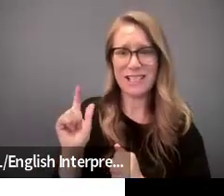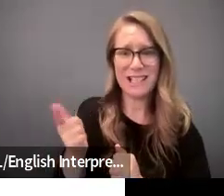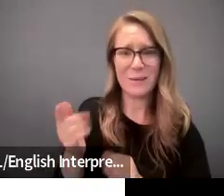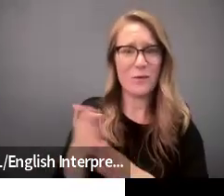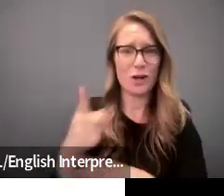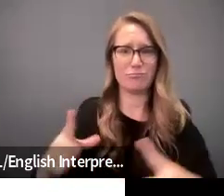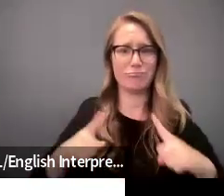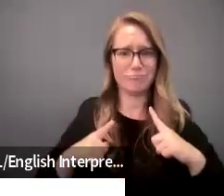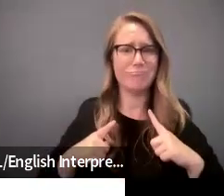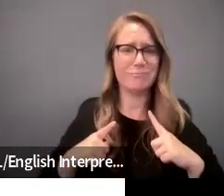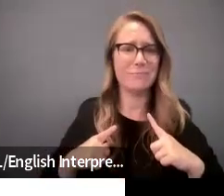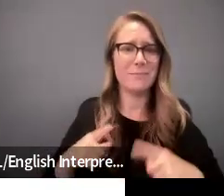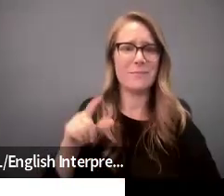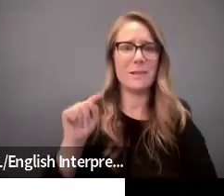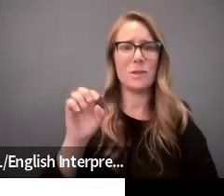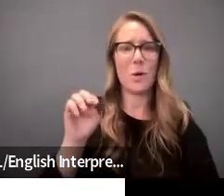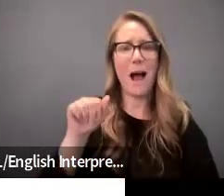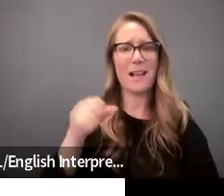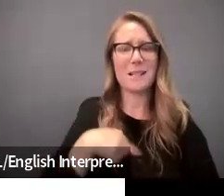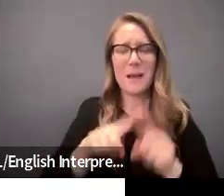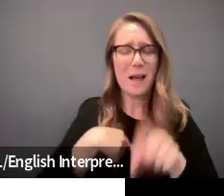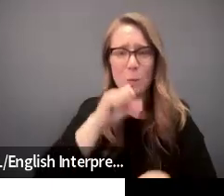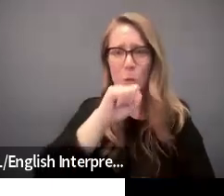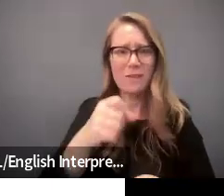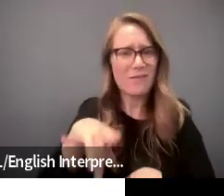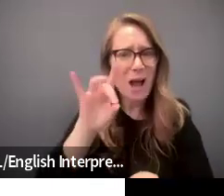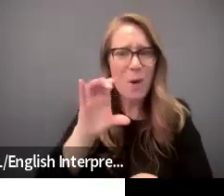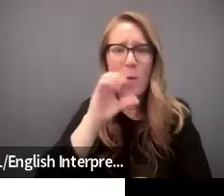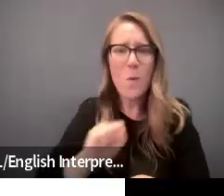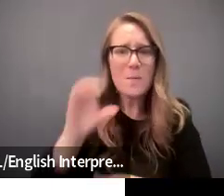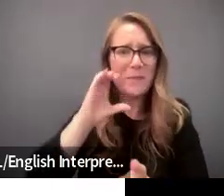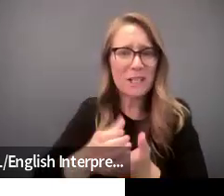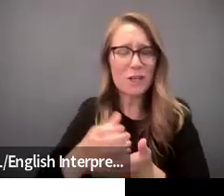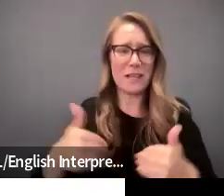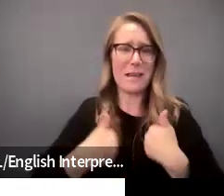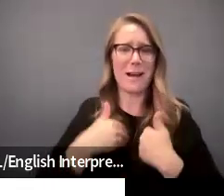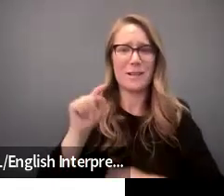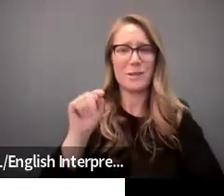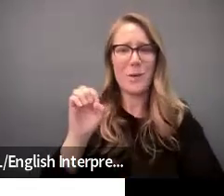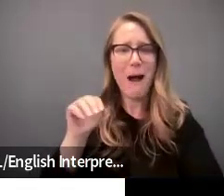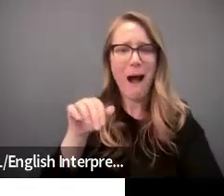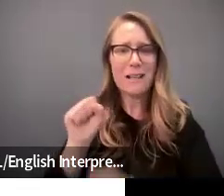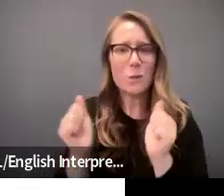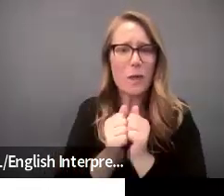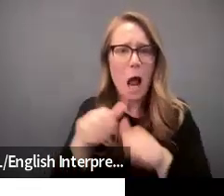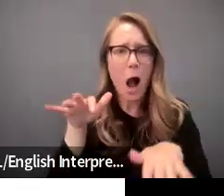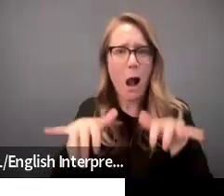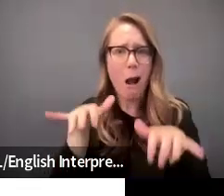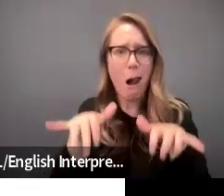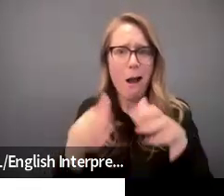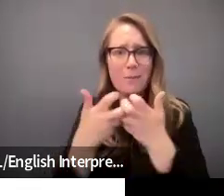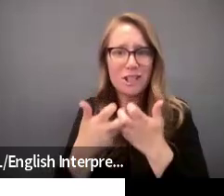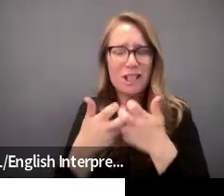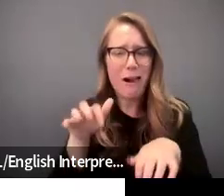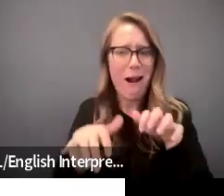before his retirement. But I just loved finding this old picture of a young Tomás behind a typewriter.